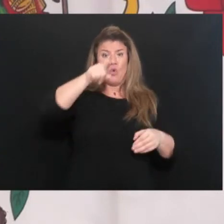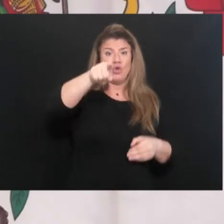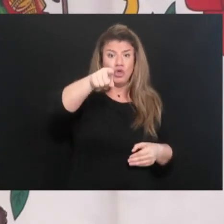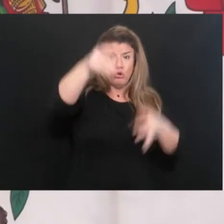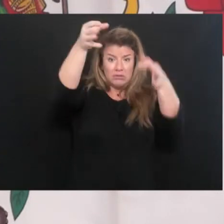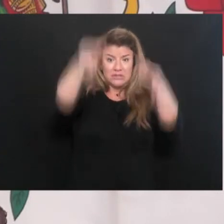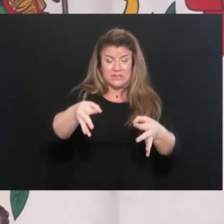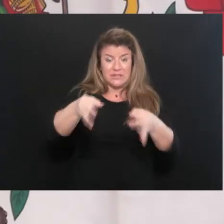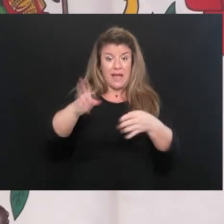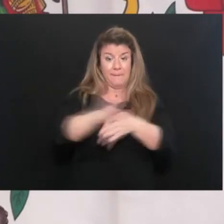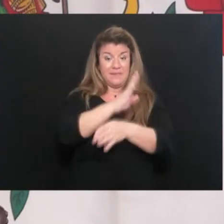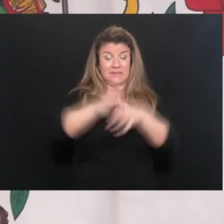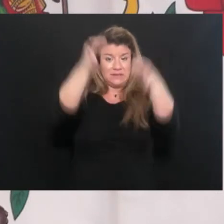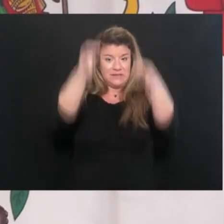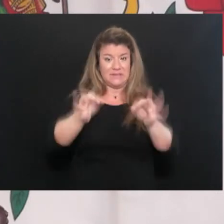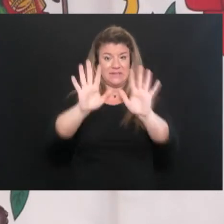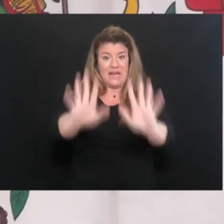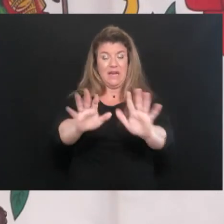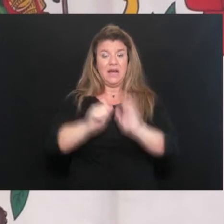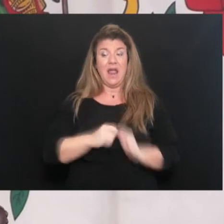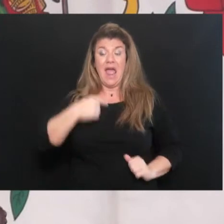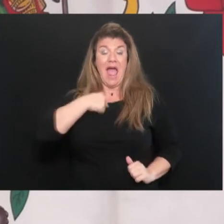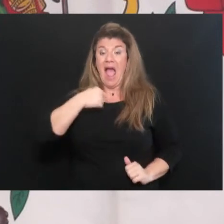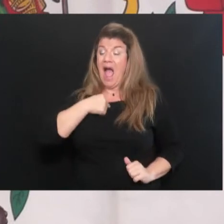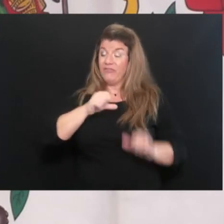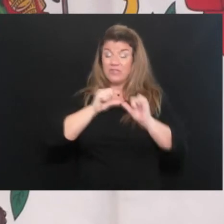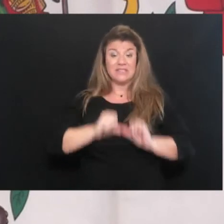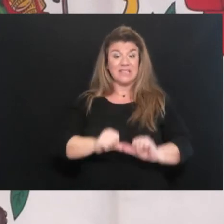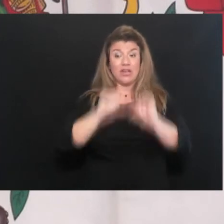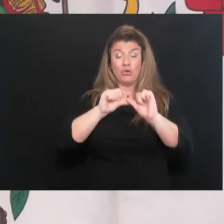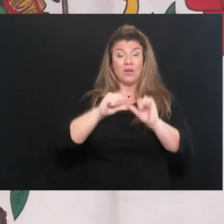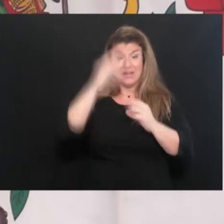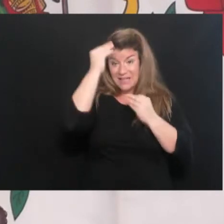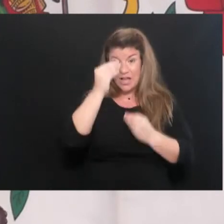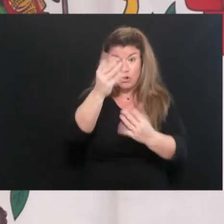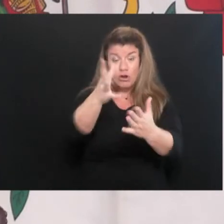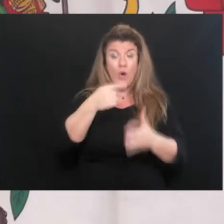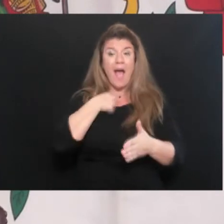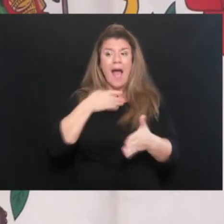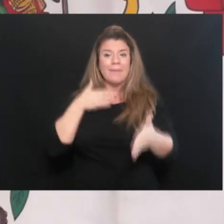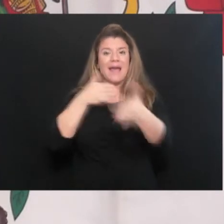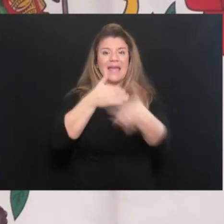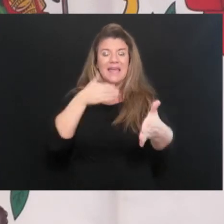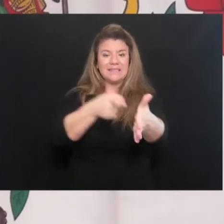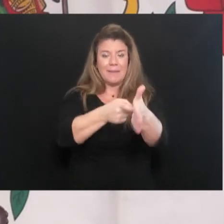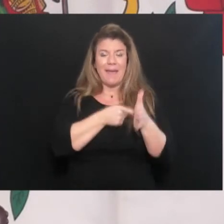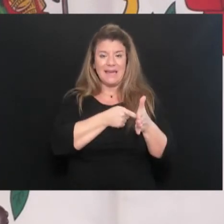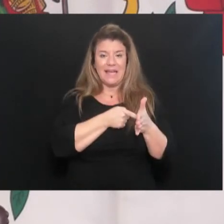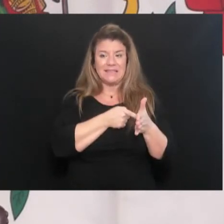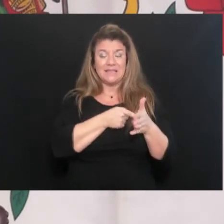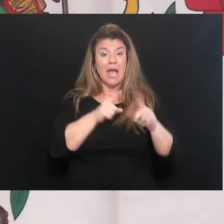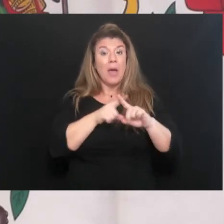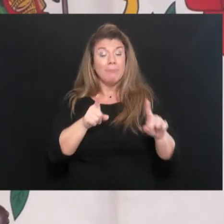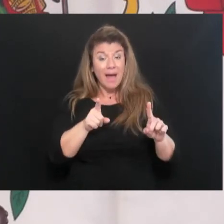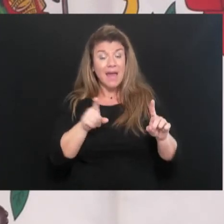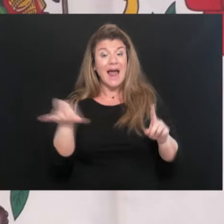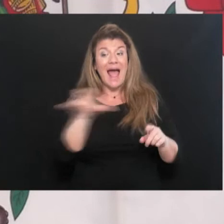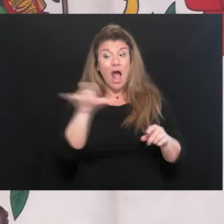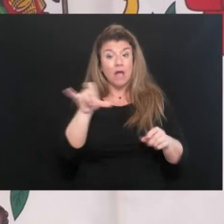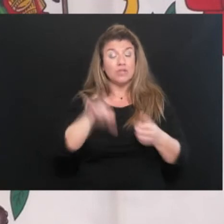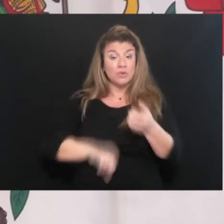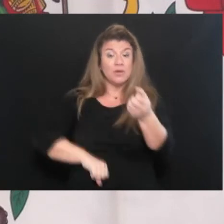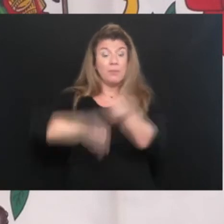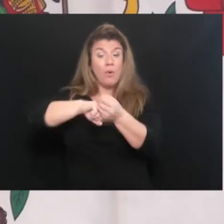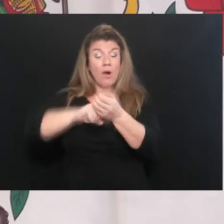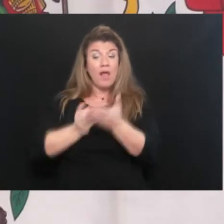have stood rock solid that I am totally against these mandates, but truly I stand behind the rights